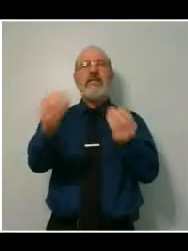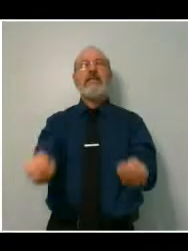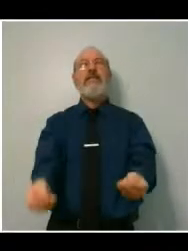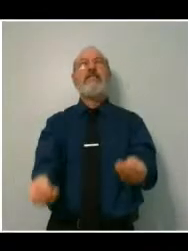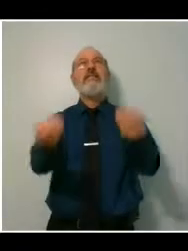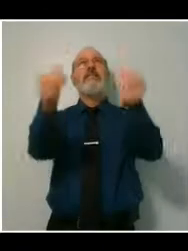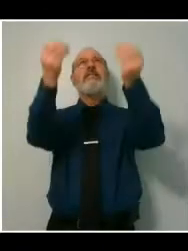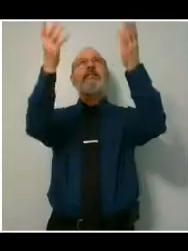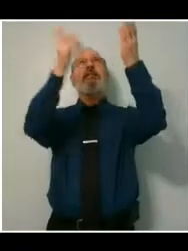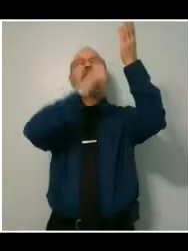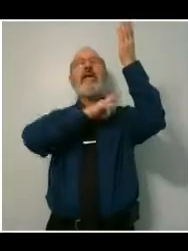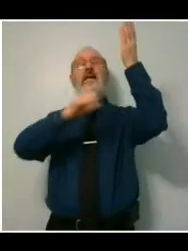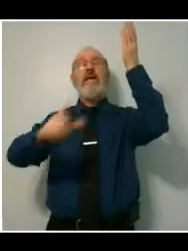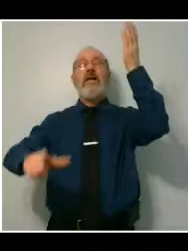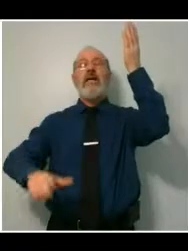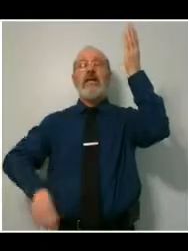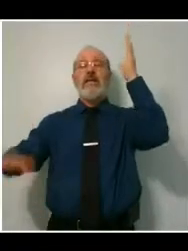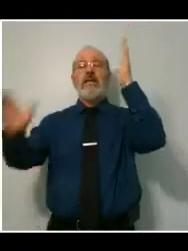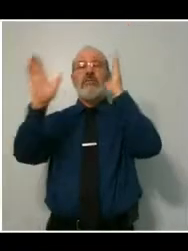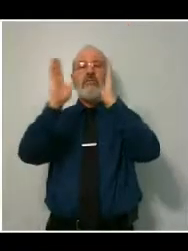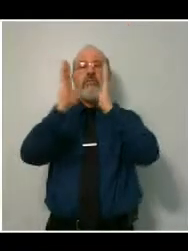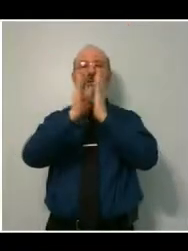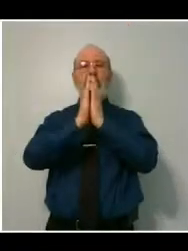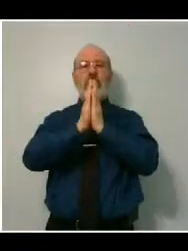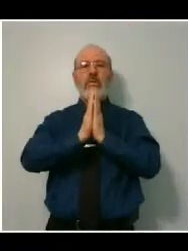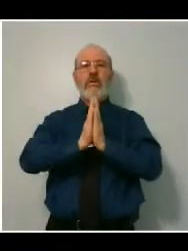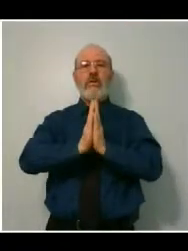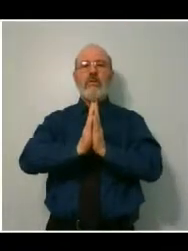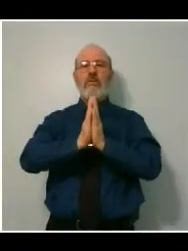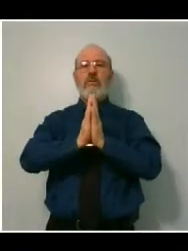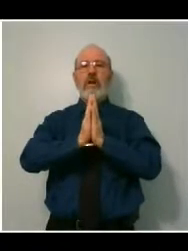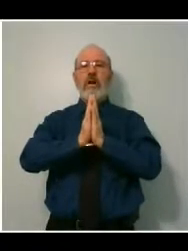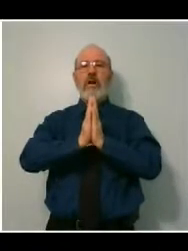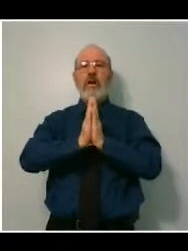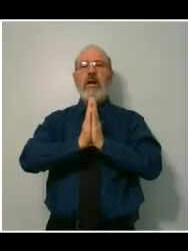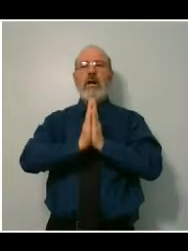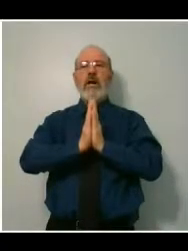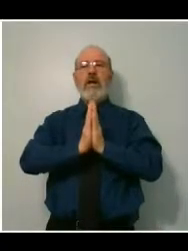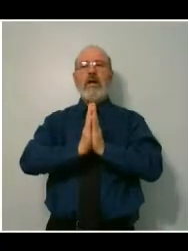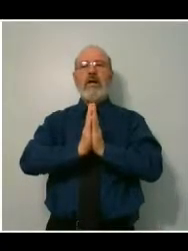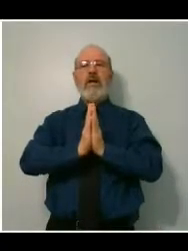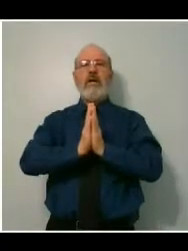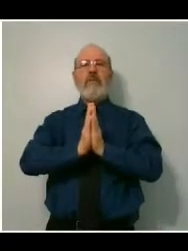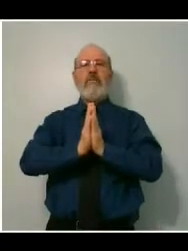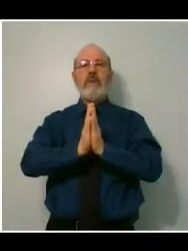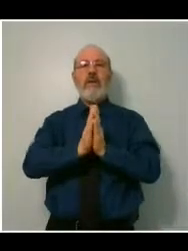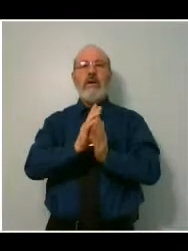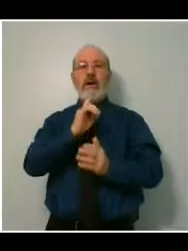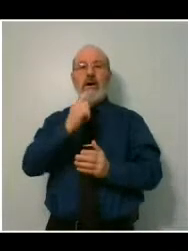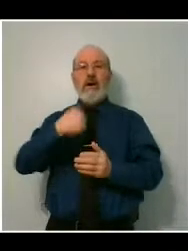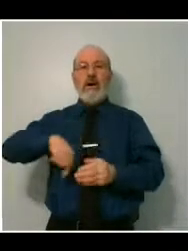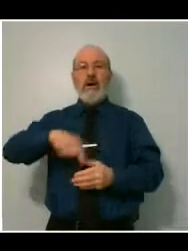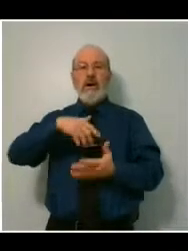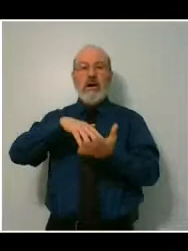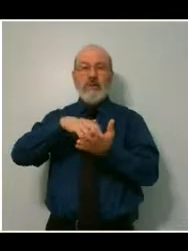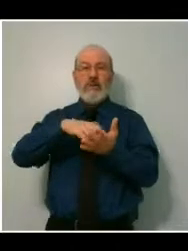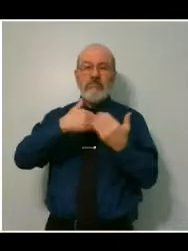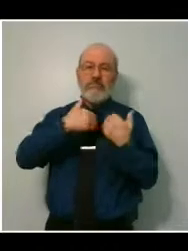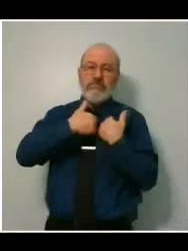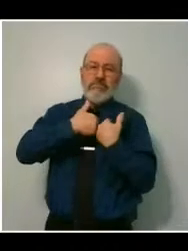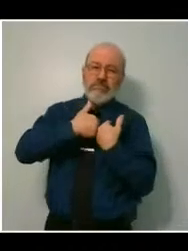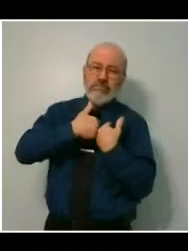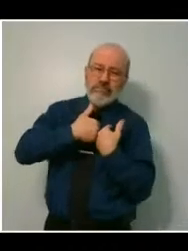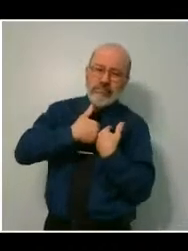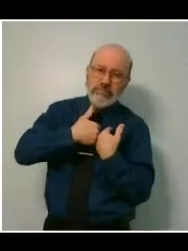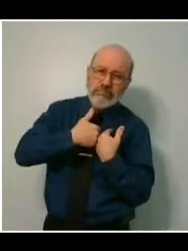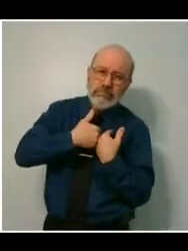weakness. Take it to the Lord in prayer. Are we weak and